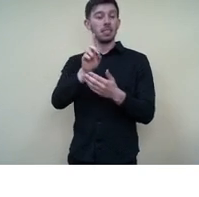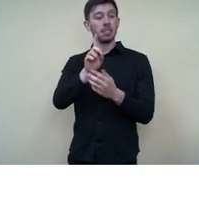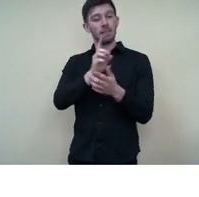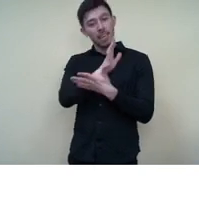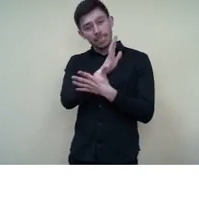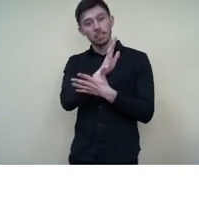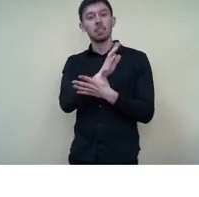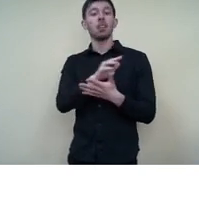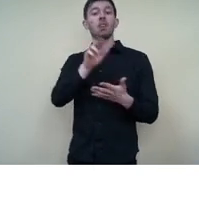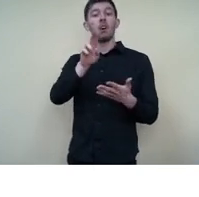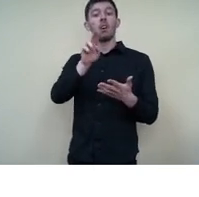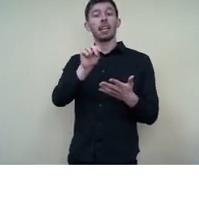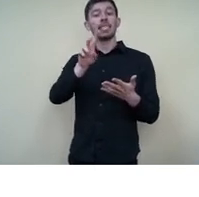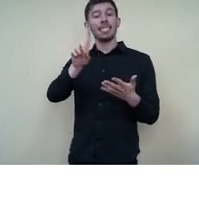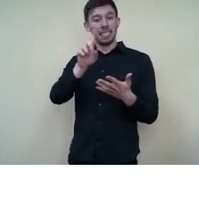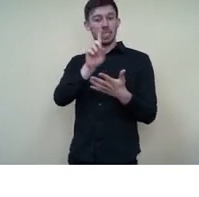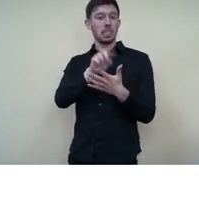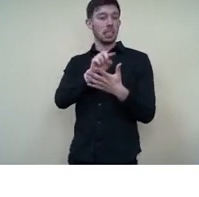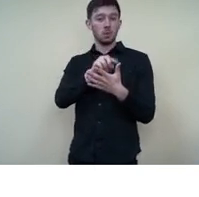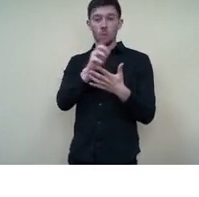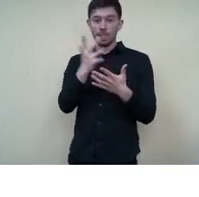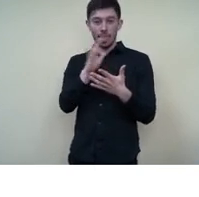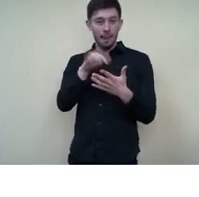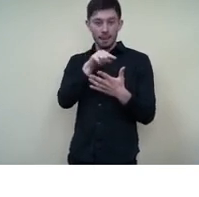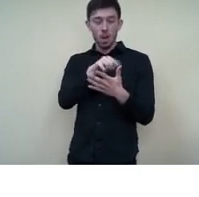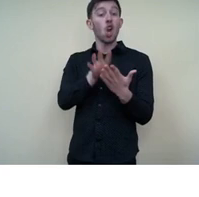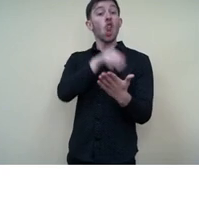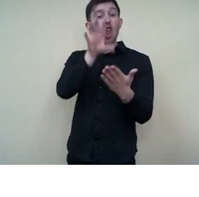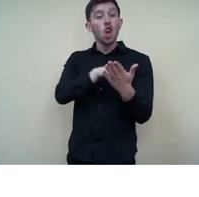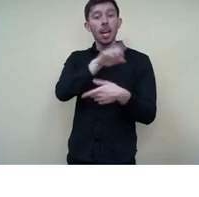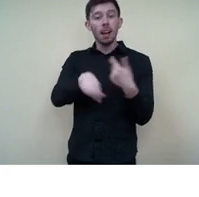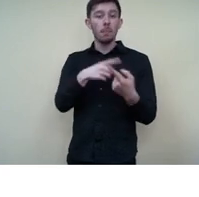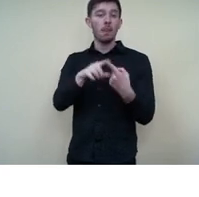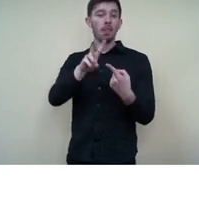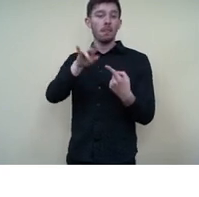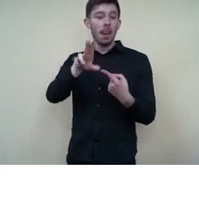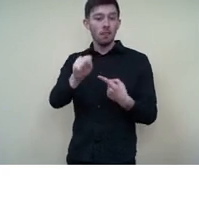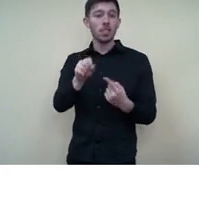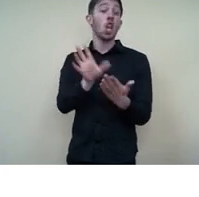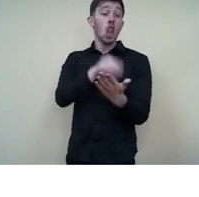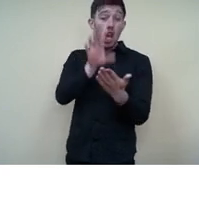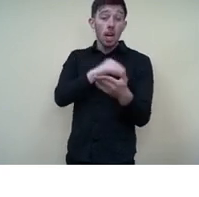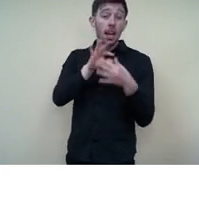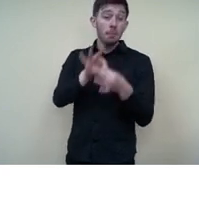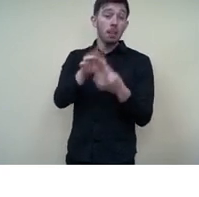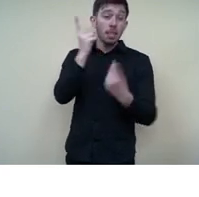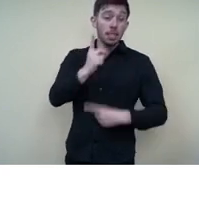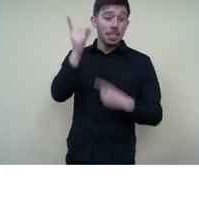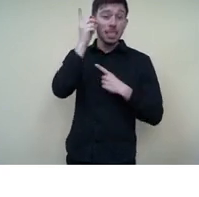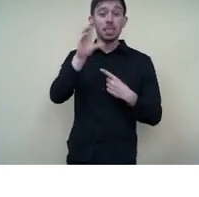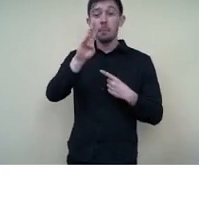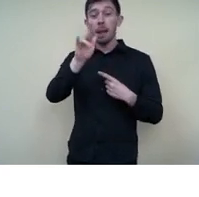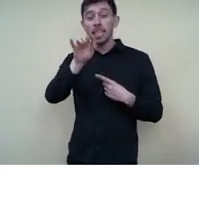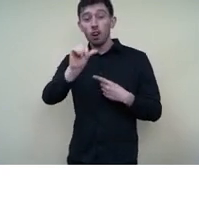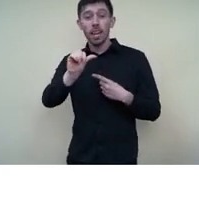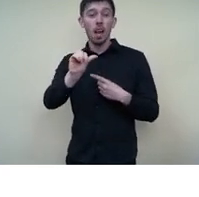And so the R&D stage really entails learning about the virus, learning about the disease, the bacteria. What is it? How